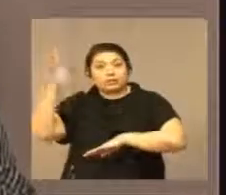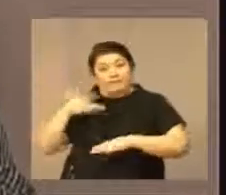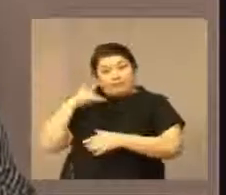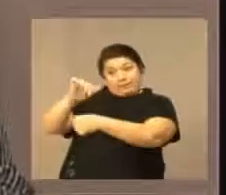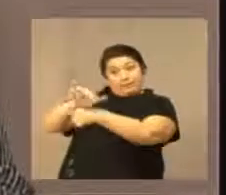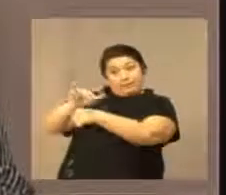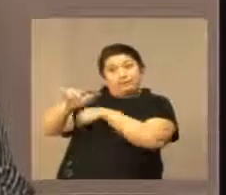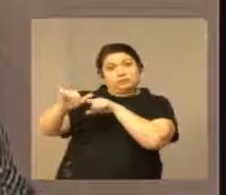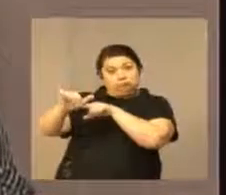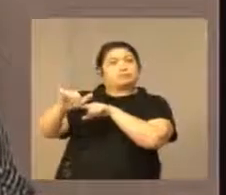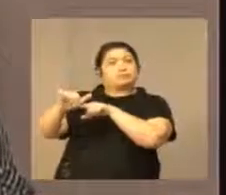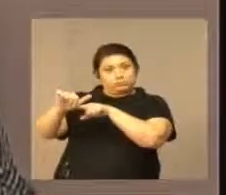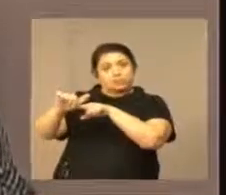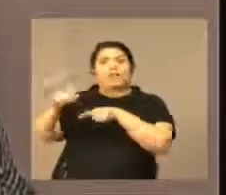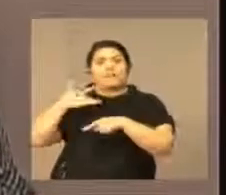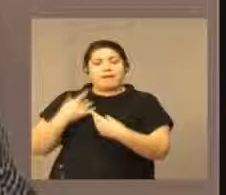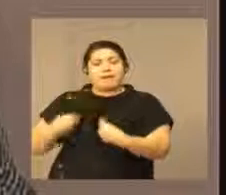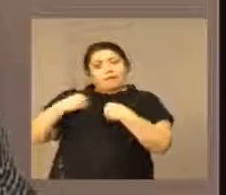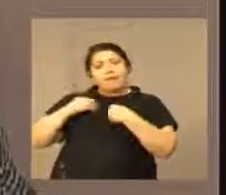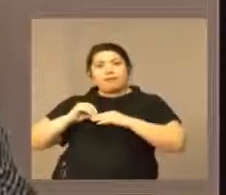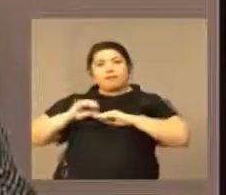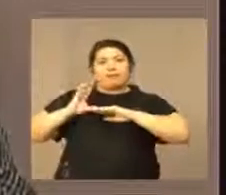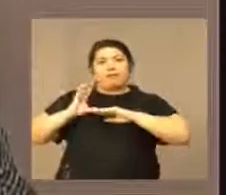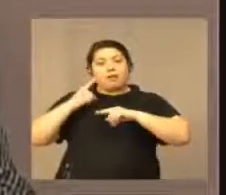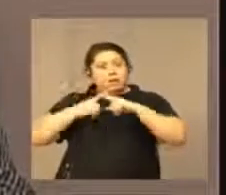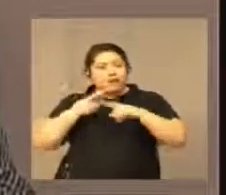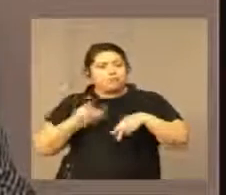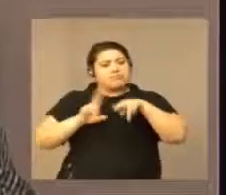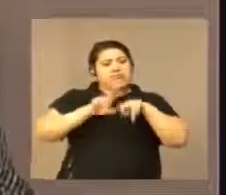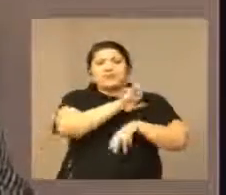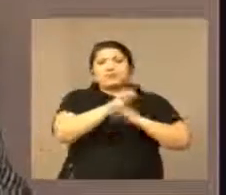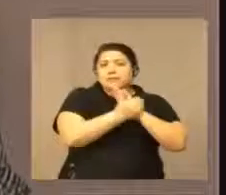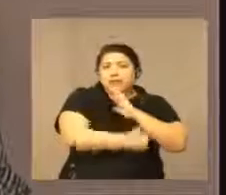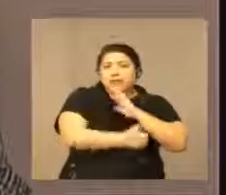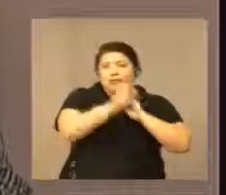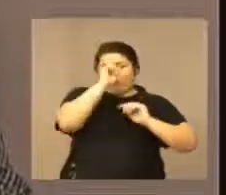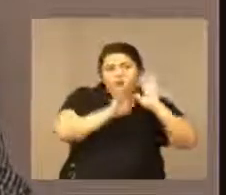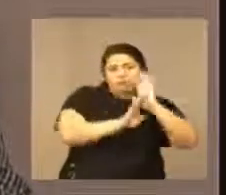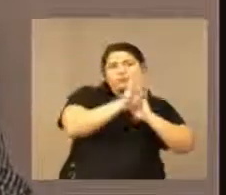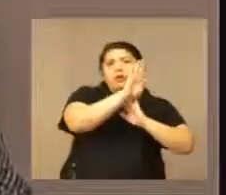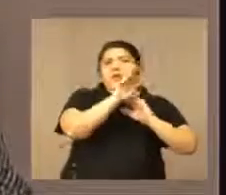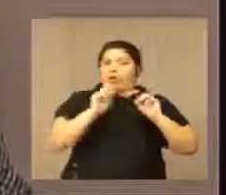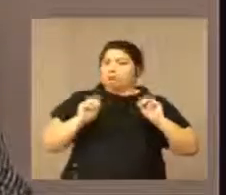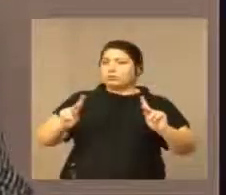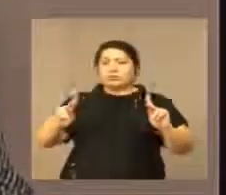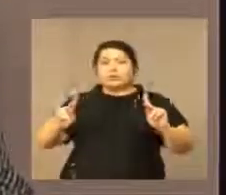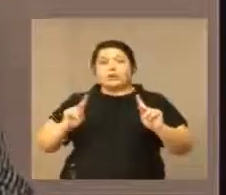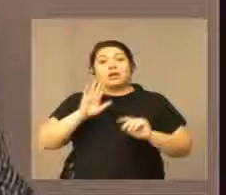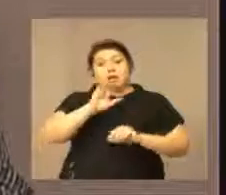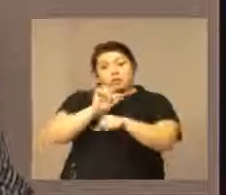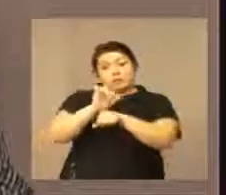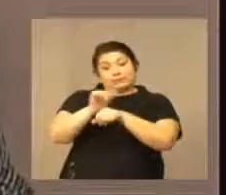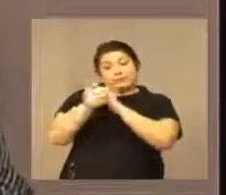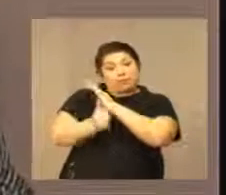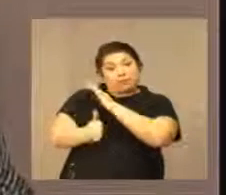valuable tool along with developing key skills needed for a variety of employment opportunities. Employment and skills training can serve